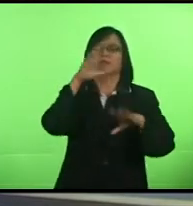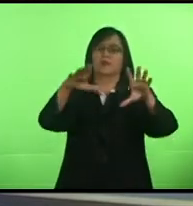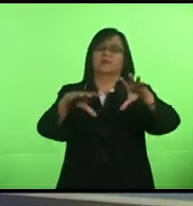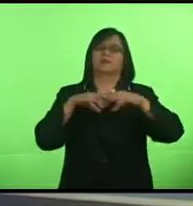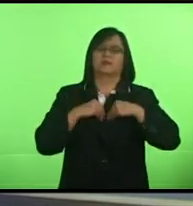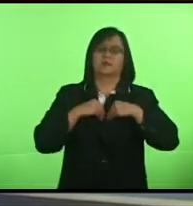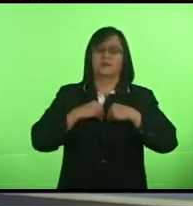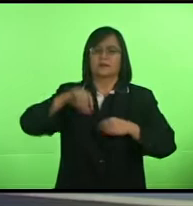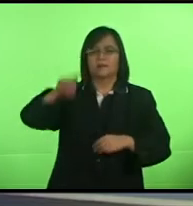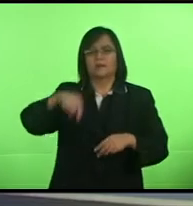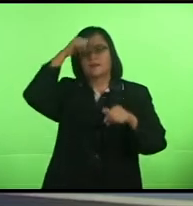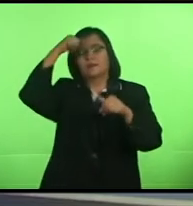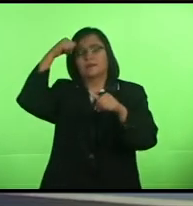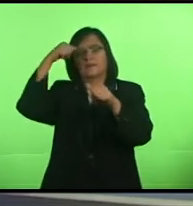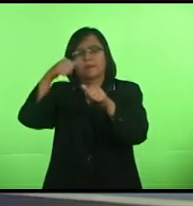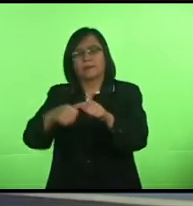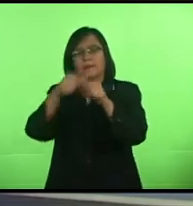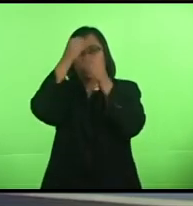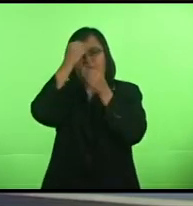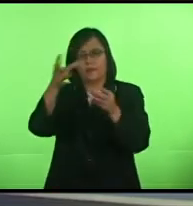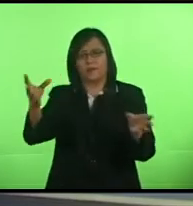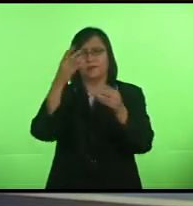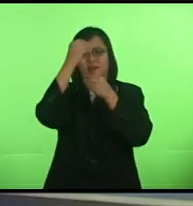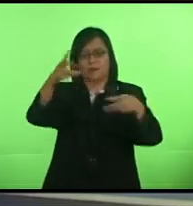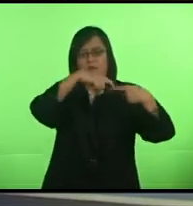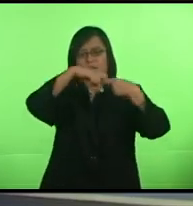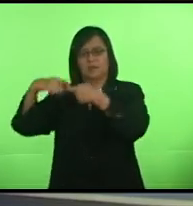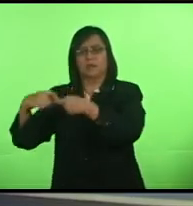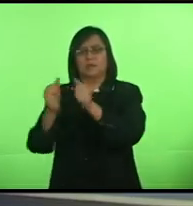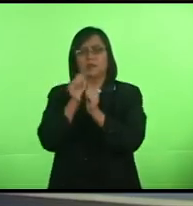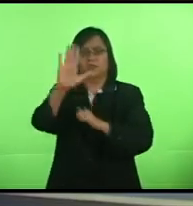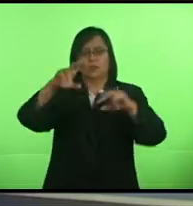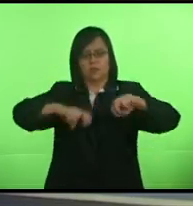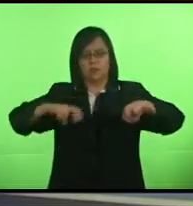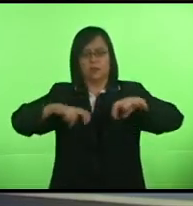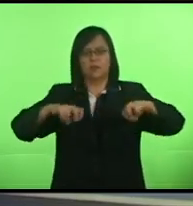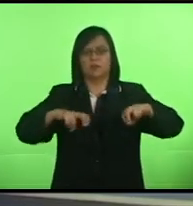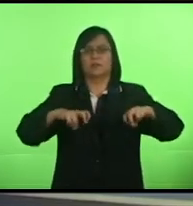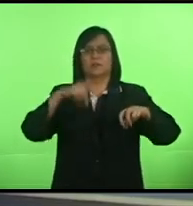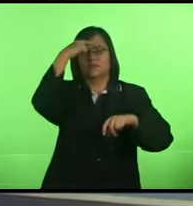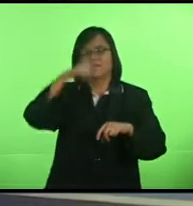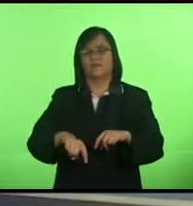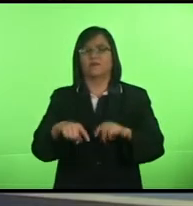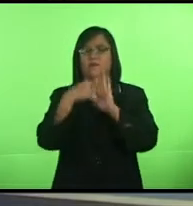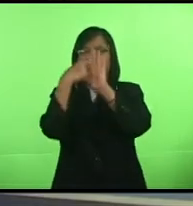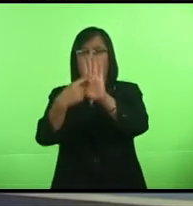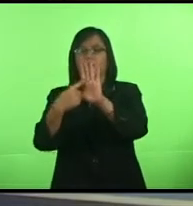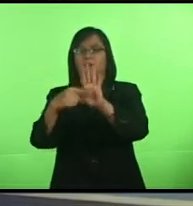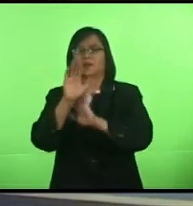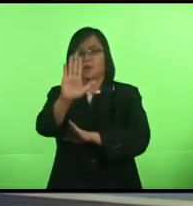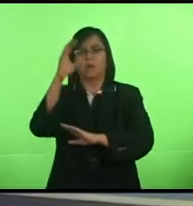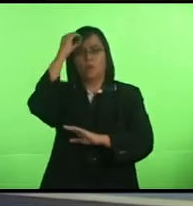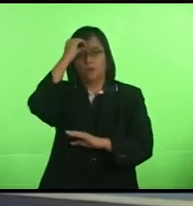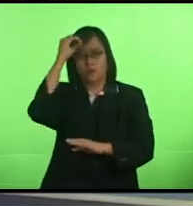remember, information related to your research is necessary to validate your opinion, and it can be organized into